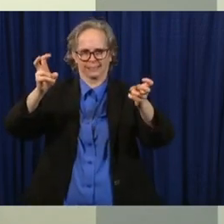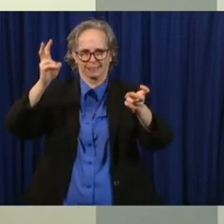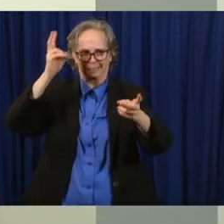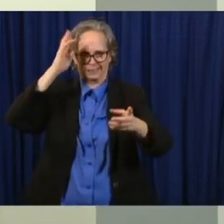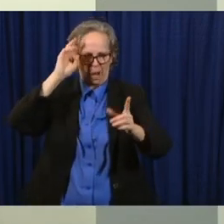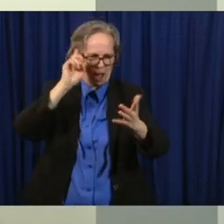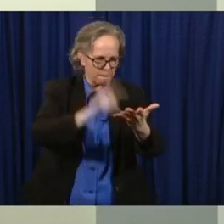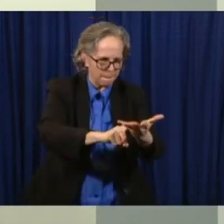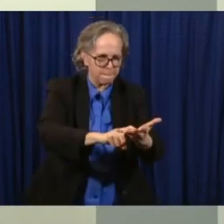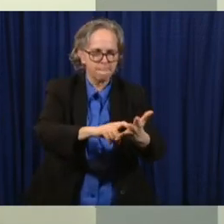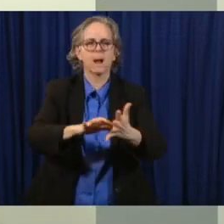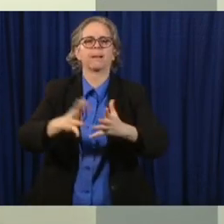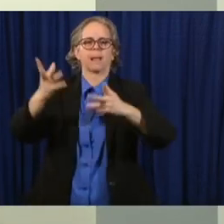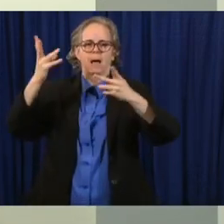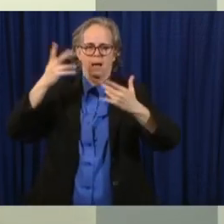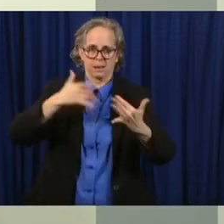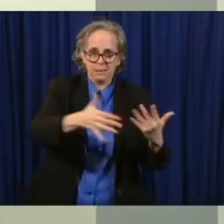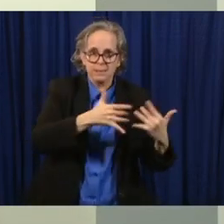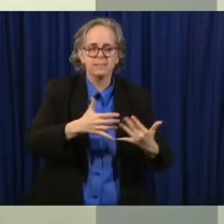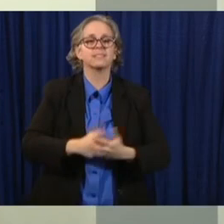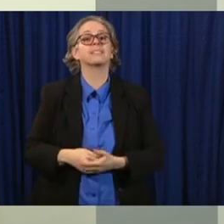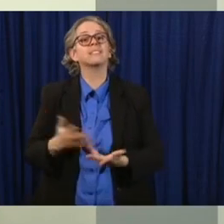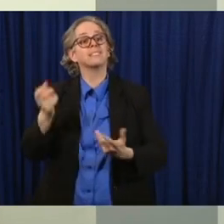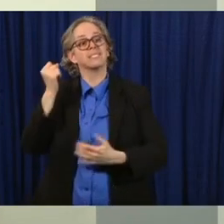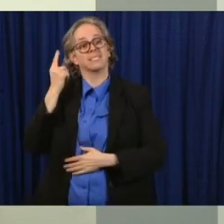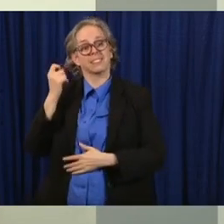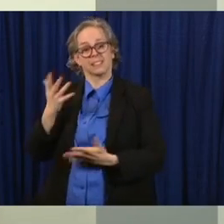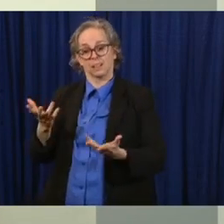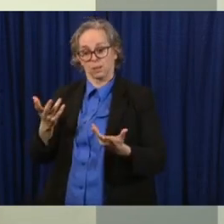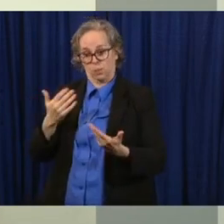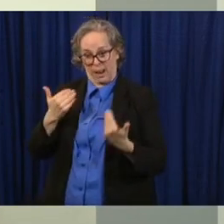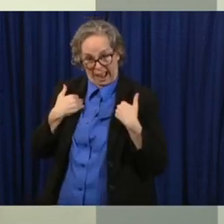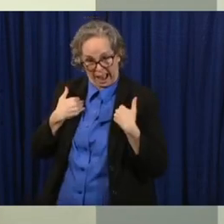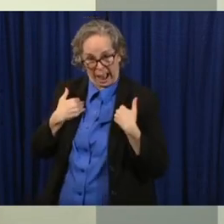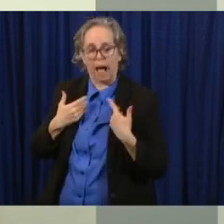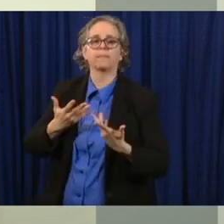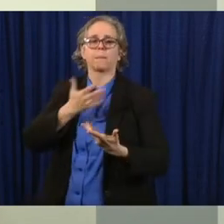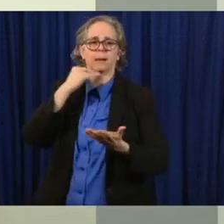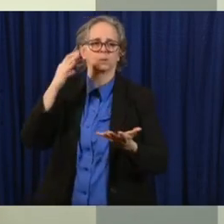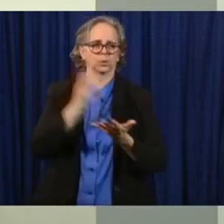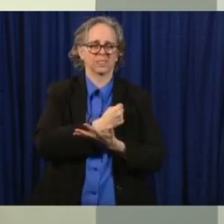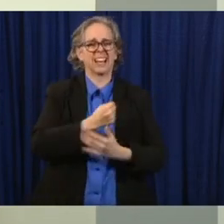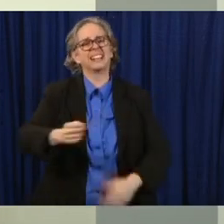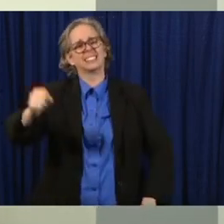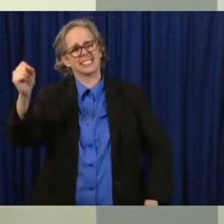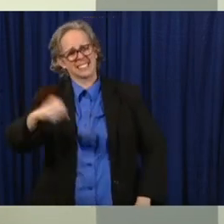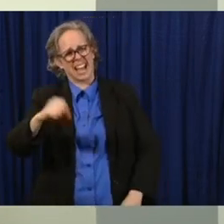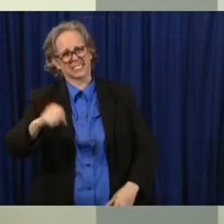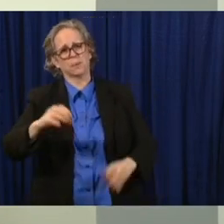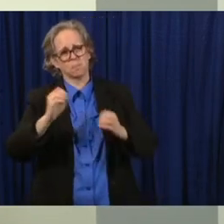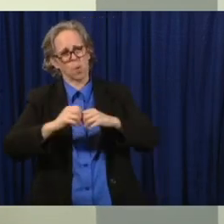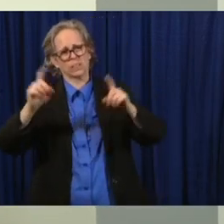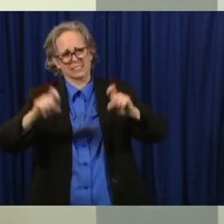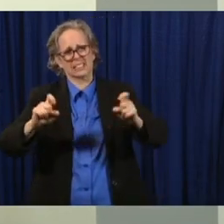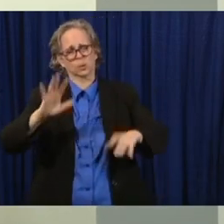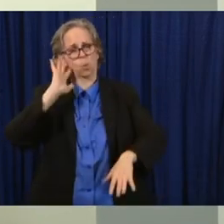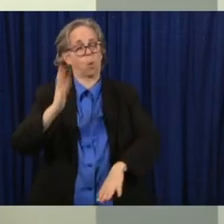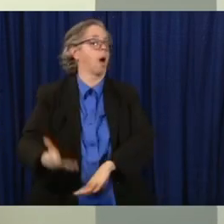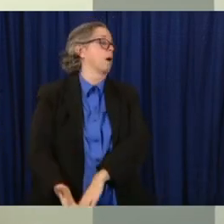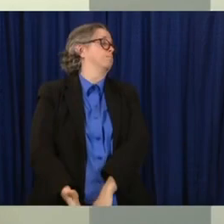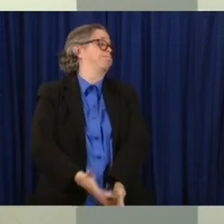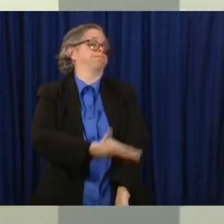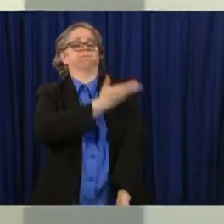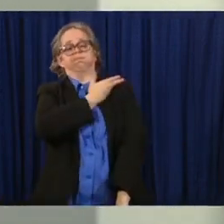Ohioans. And certainly the more testing we have, the better it will be for us going forward. Thank you.